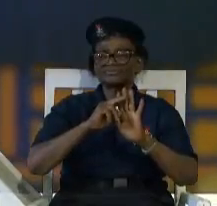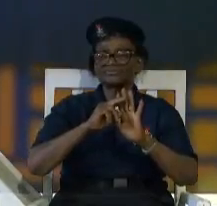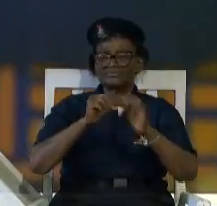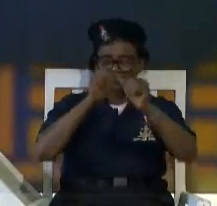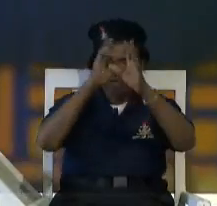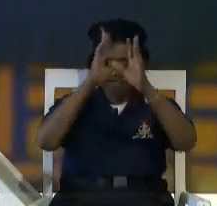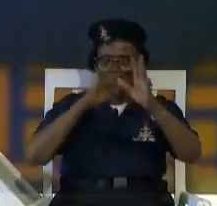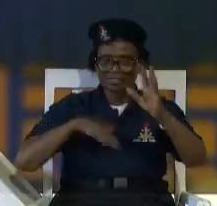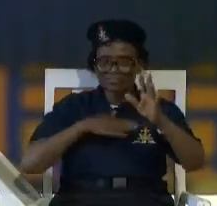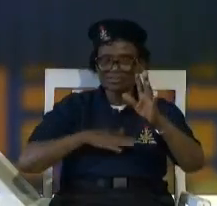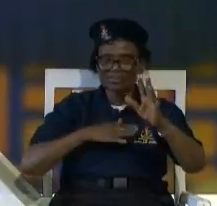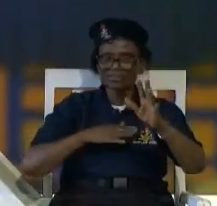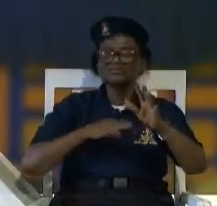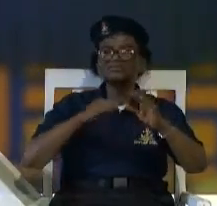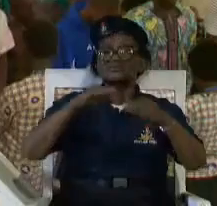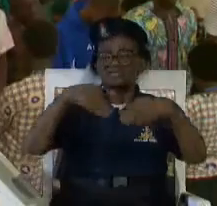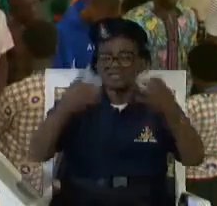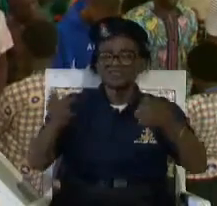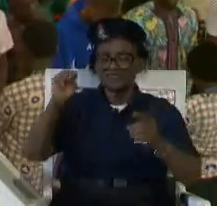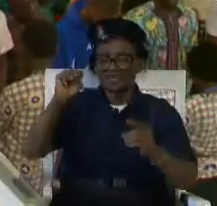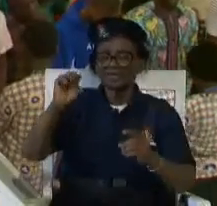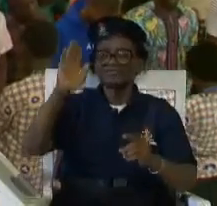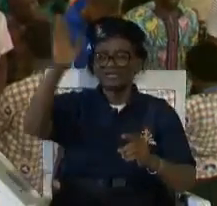Father, please grant their request.